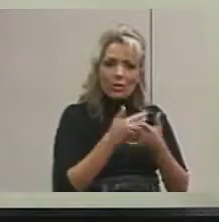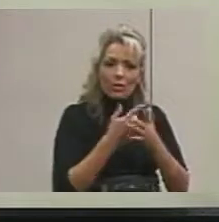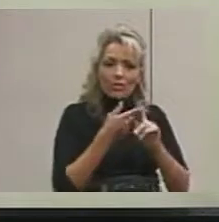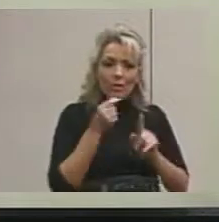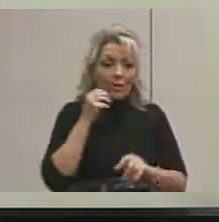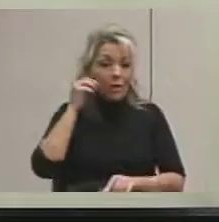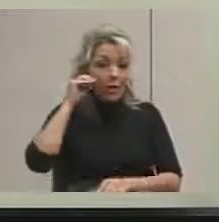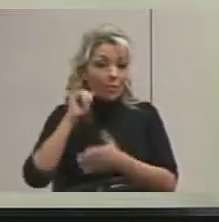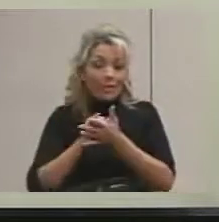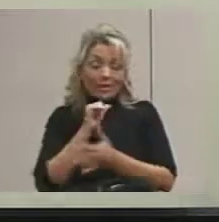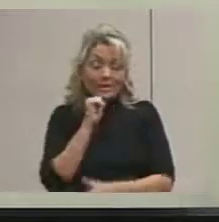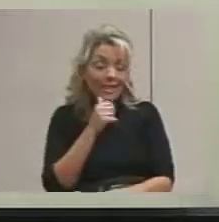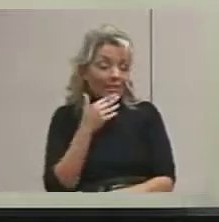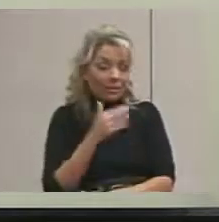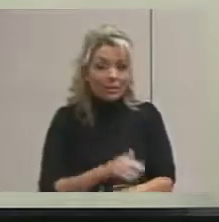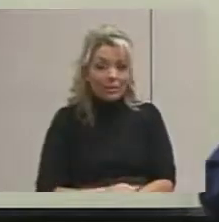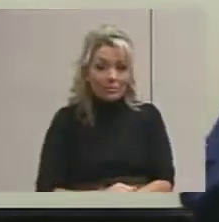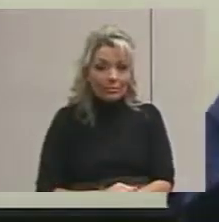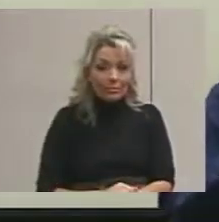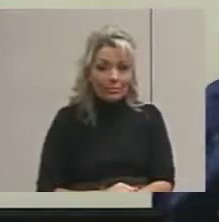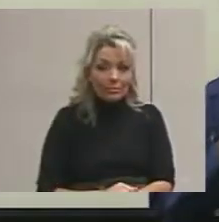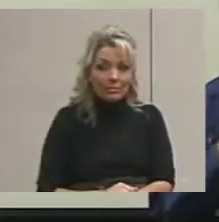know isn't so.